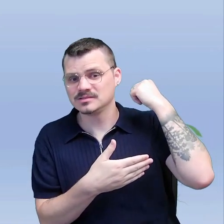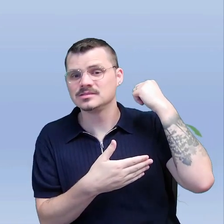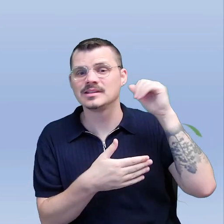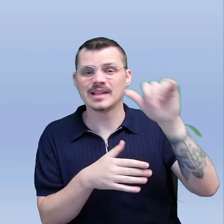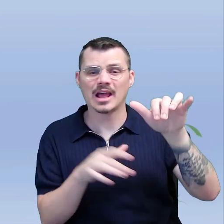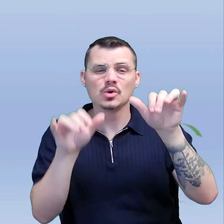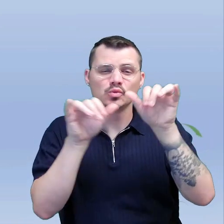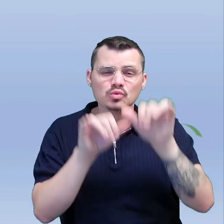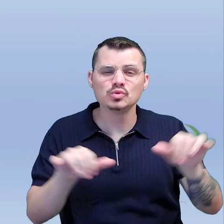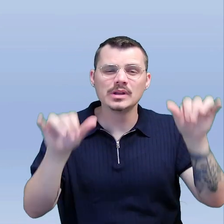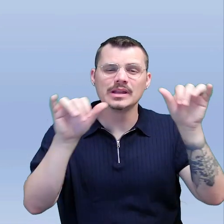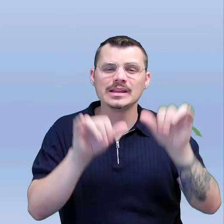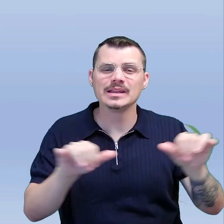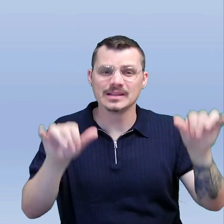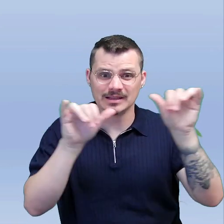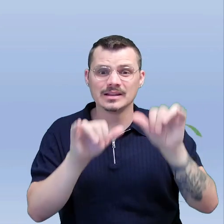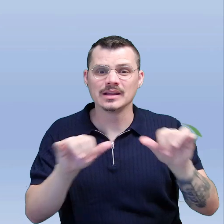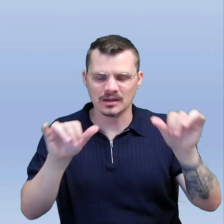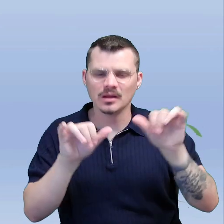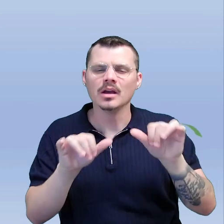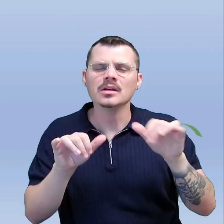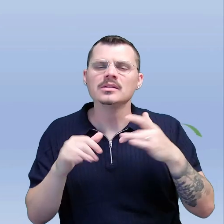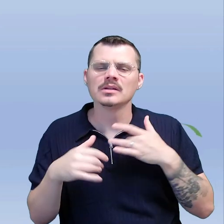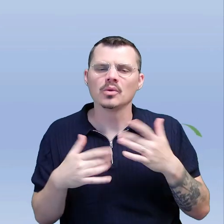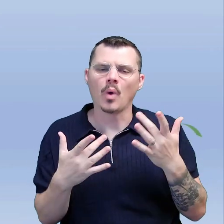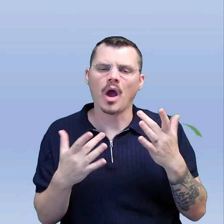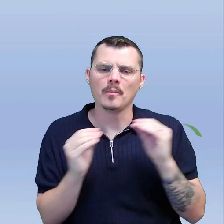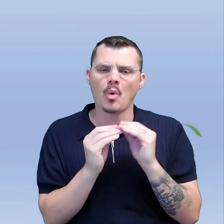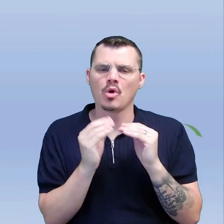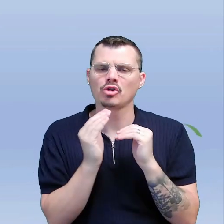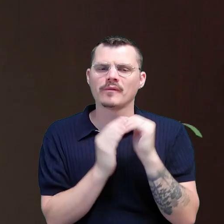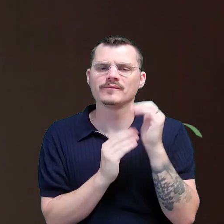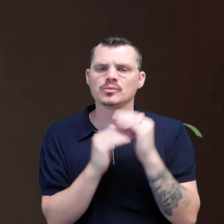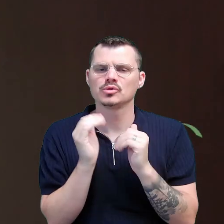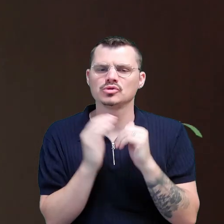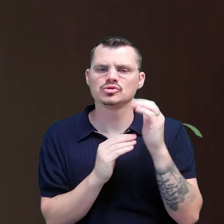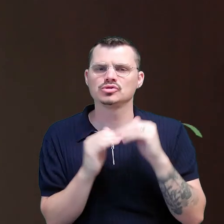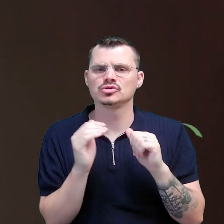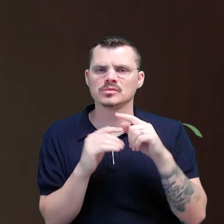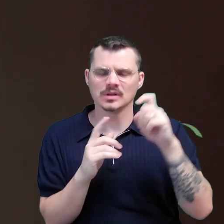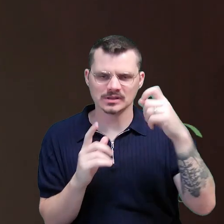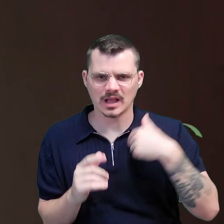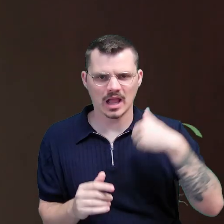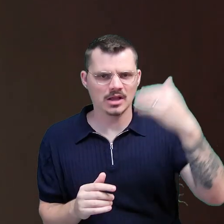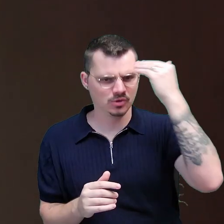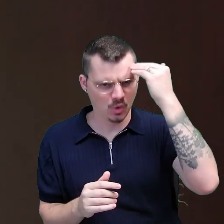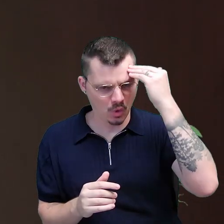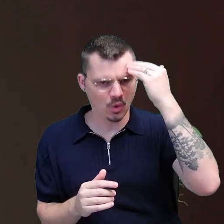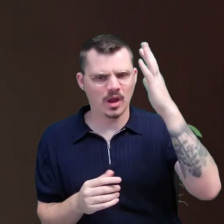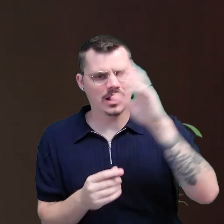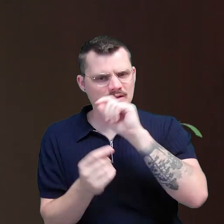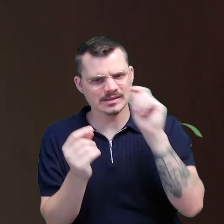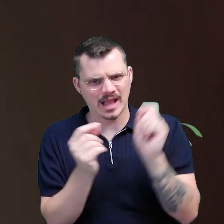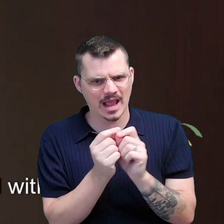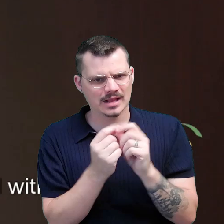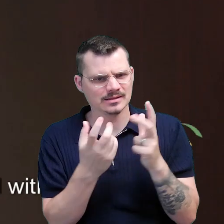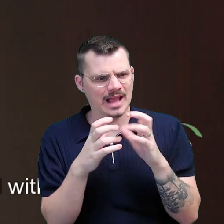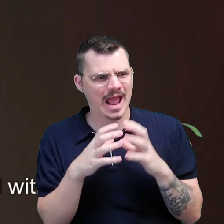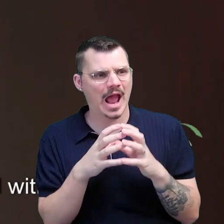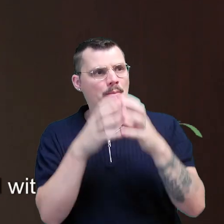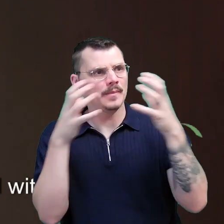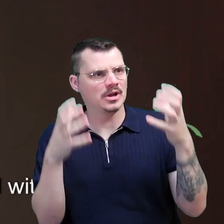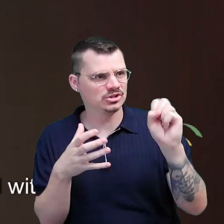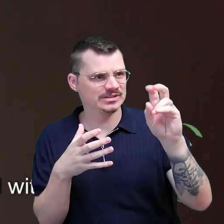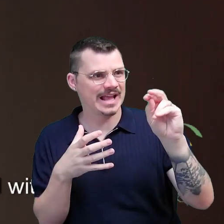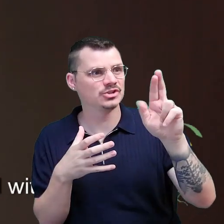that routine and sameness is a great comfort for many people. Just, I know exactly how much